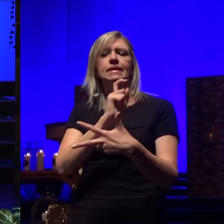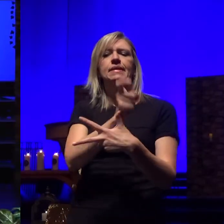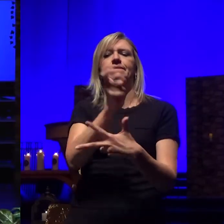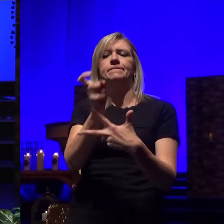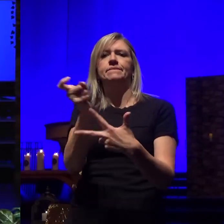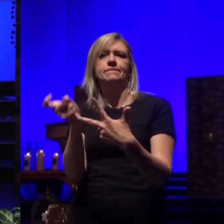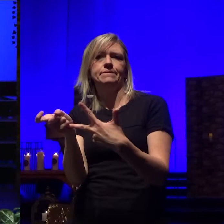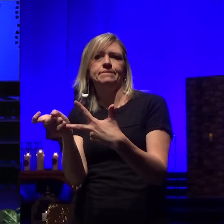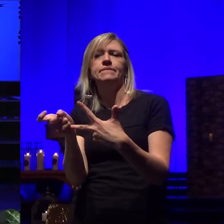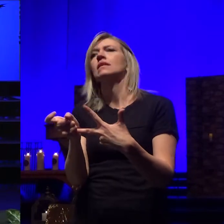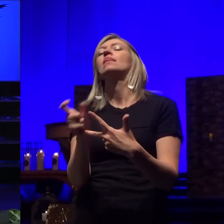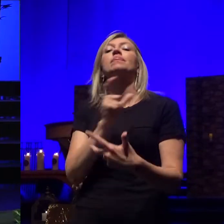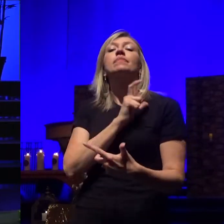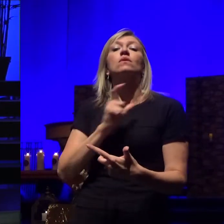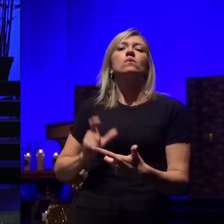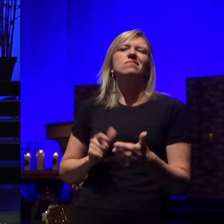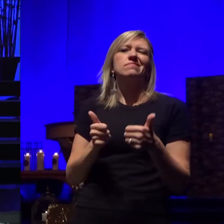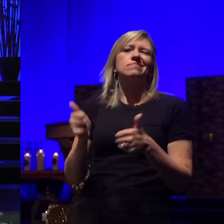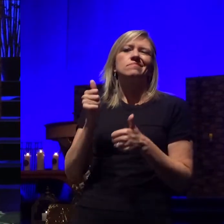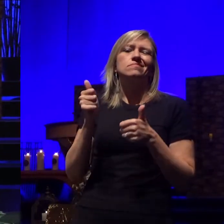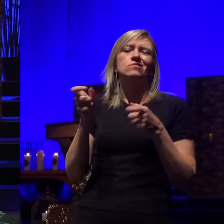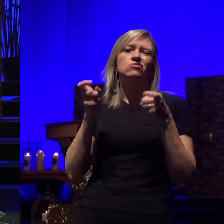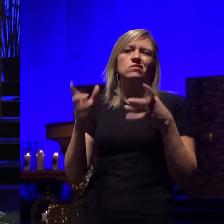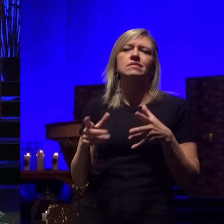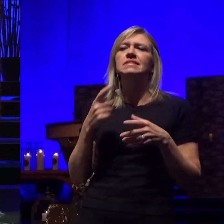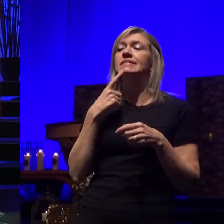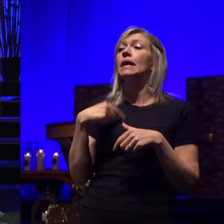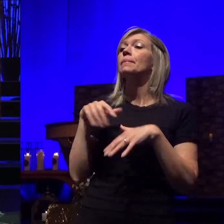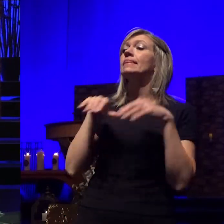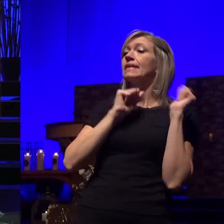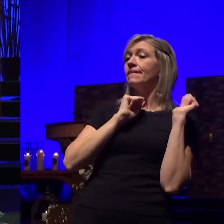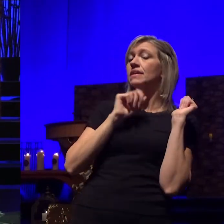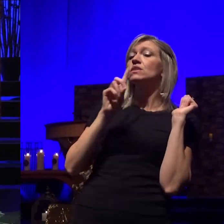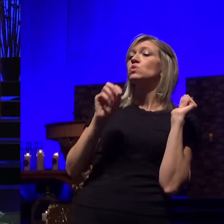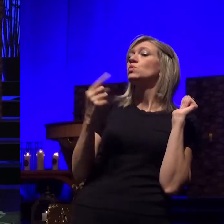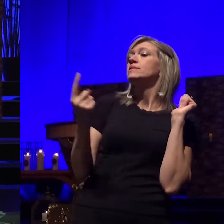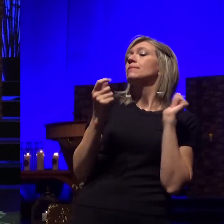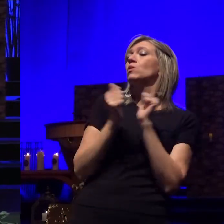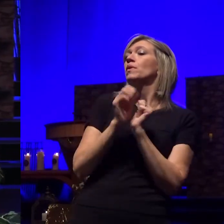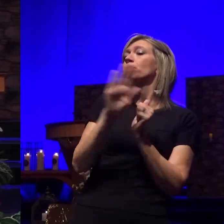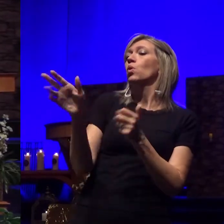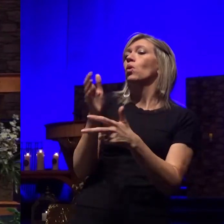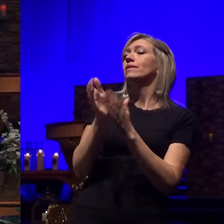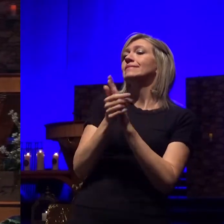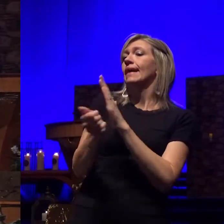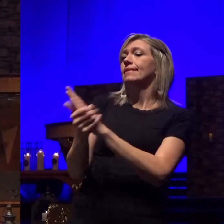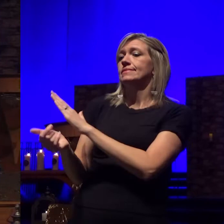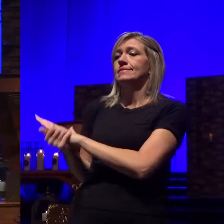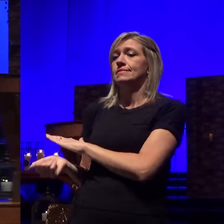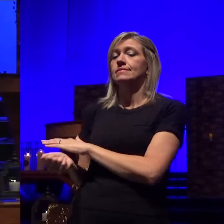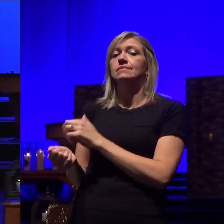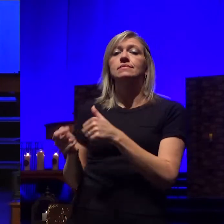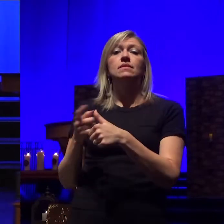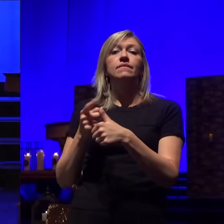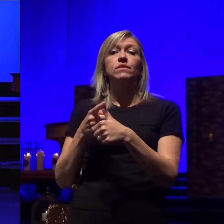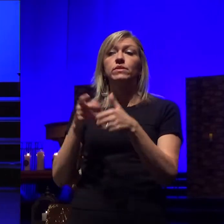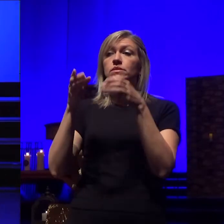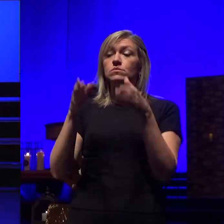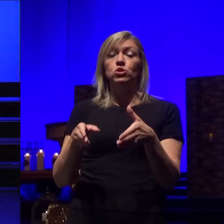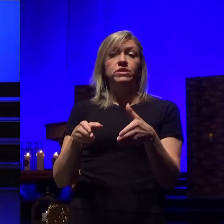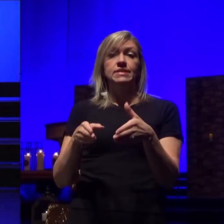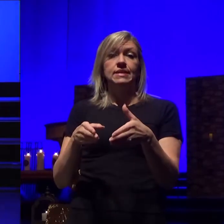And he says, "I'm leaving and I'll be back. Do something with the talents." And when he comes back many months later, the first person has